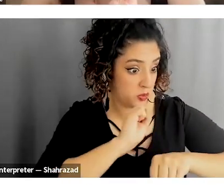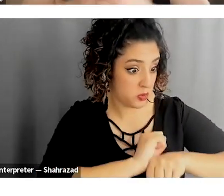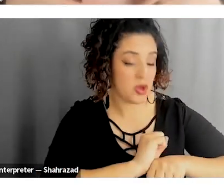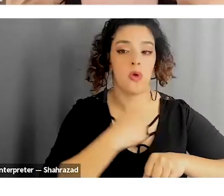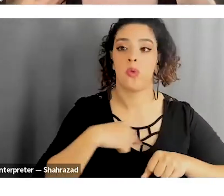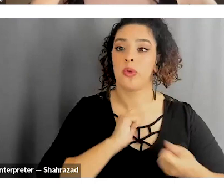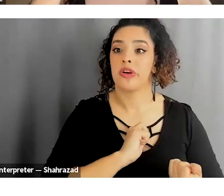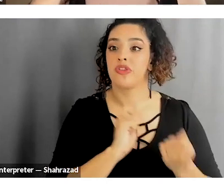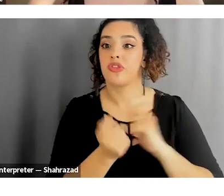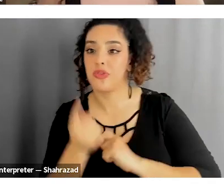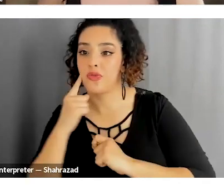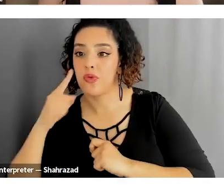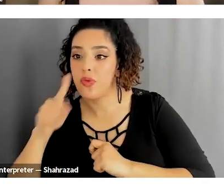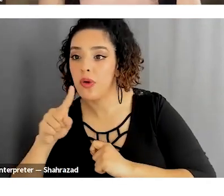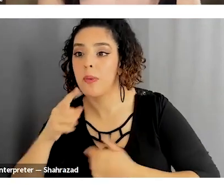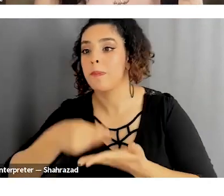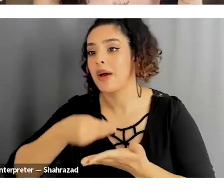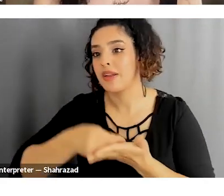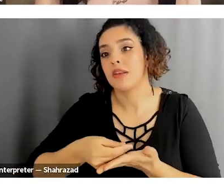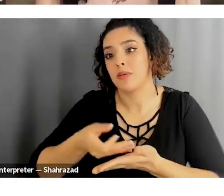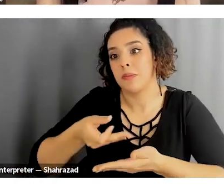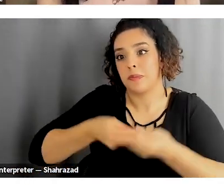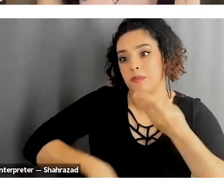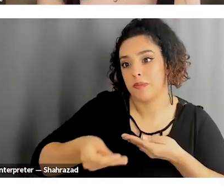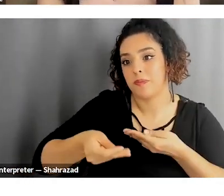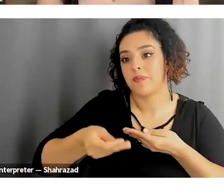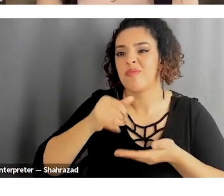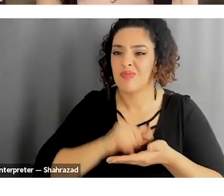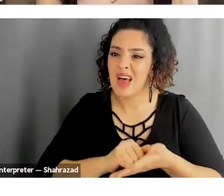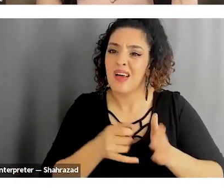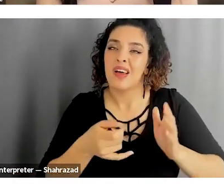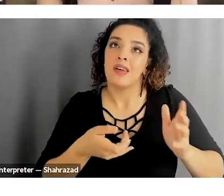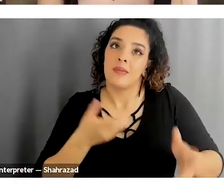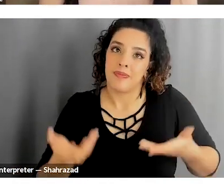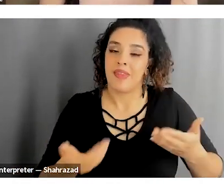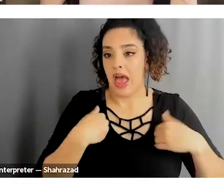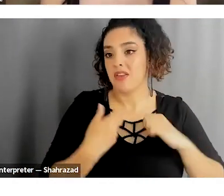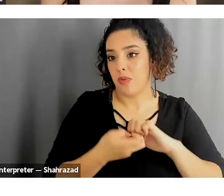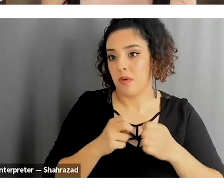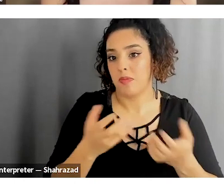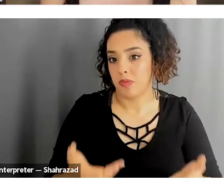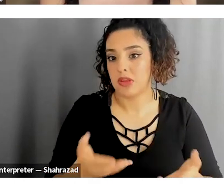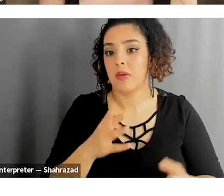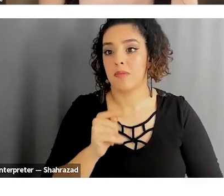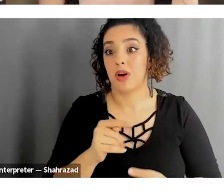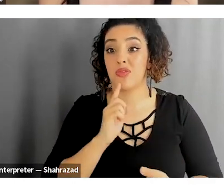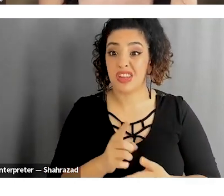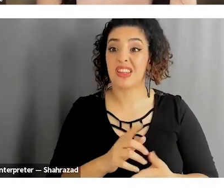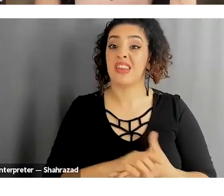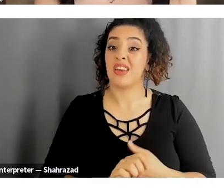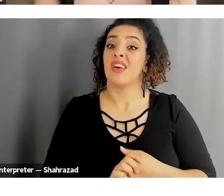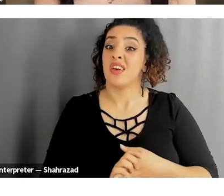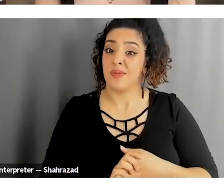is, whatever, it has its issues, it's a problem. But, at the end of the day,